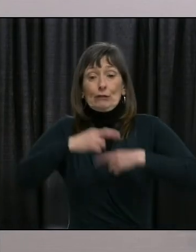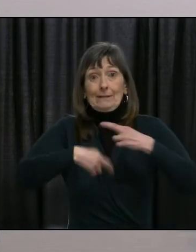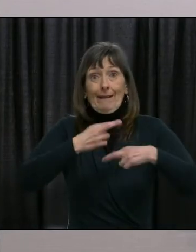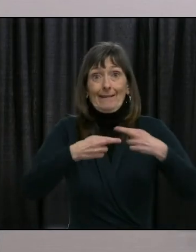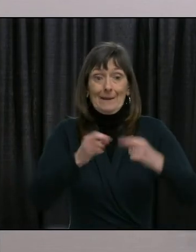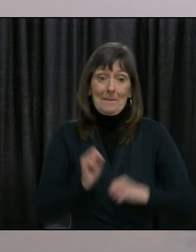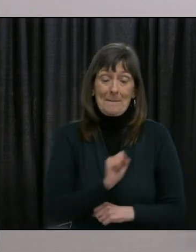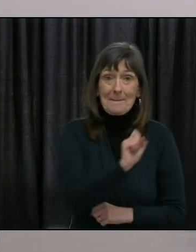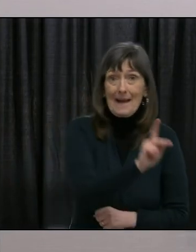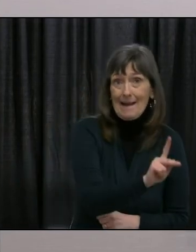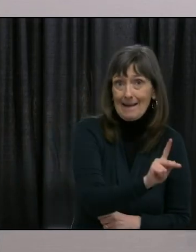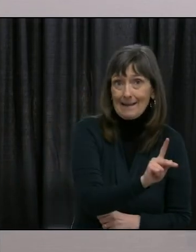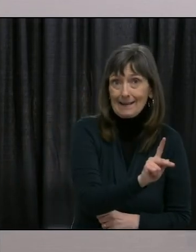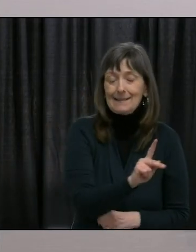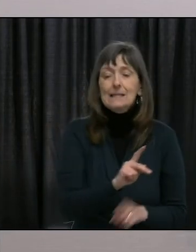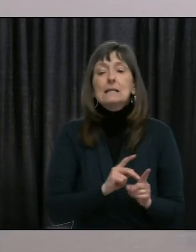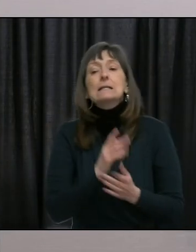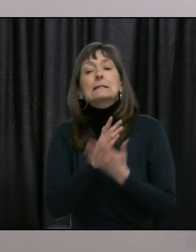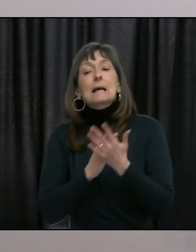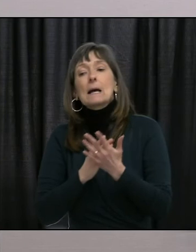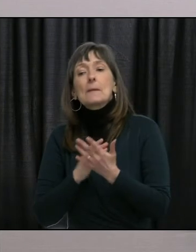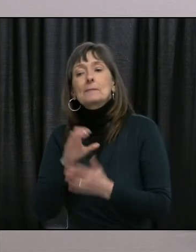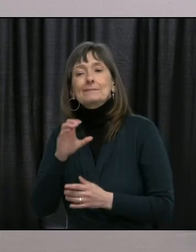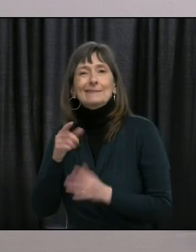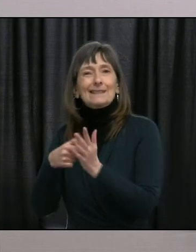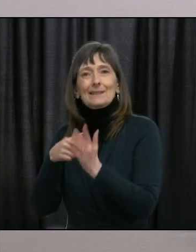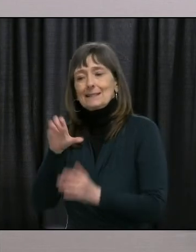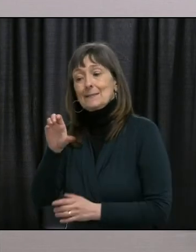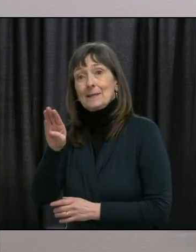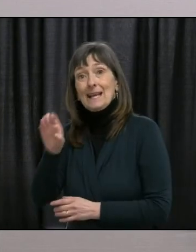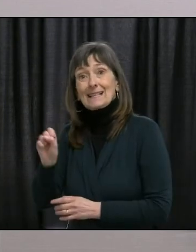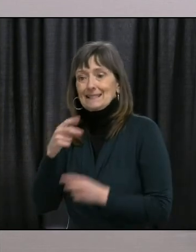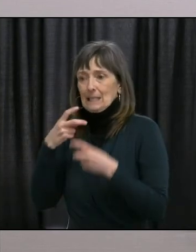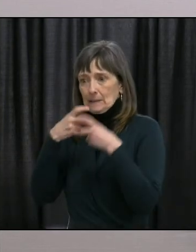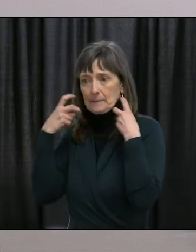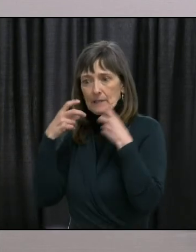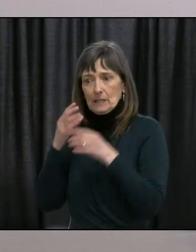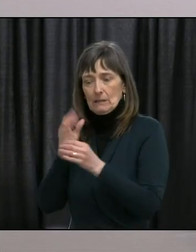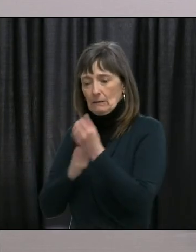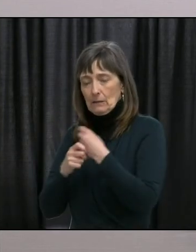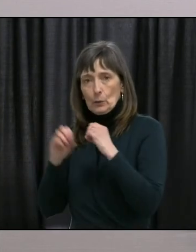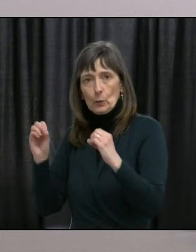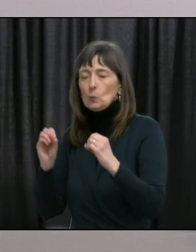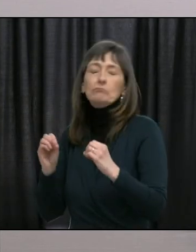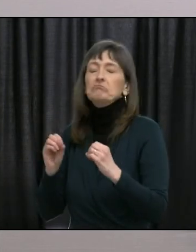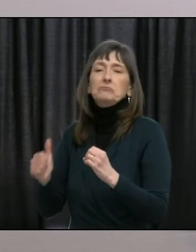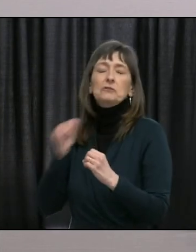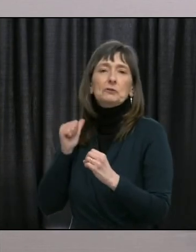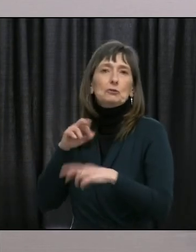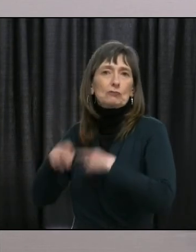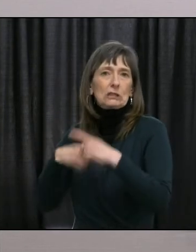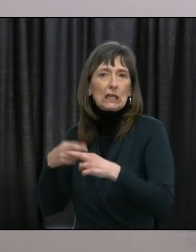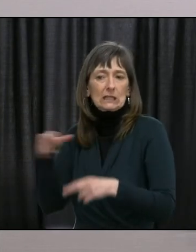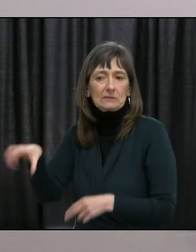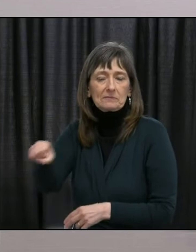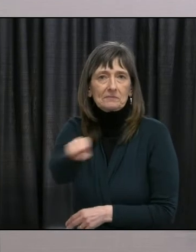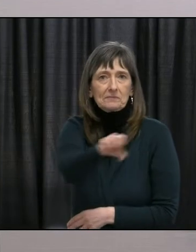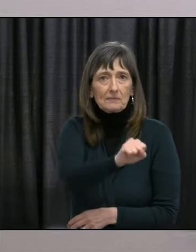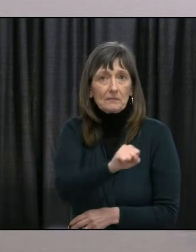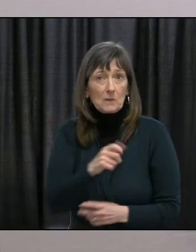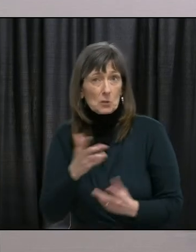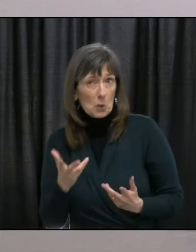not due to a lack of PPE for their staff. I was wondering, Dr. Fitzgerald, if you had any recommendations when it comes to using PPE with recycling and